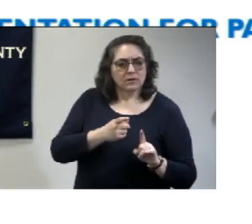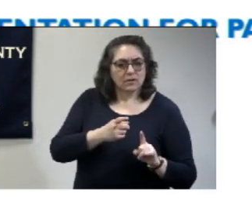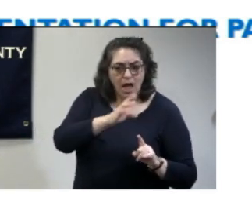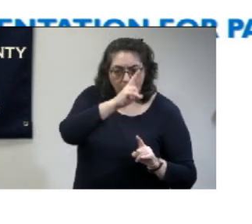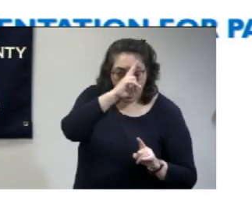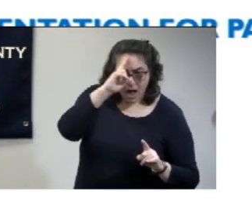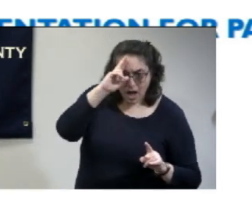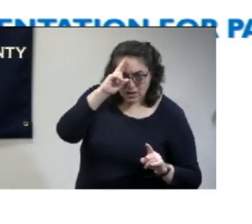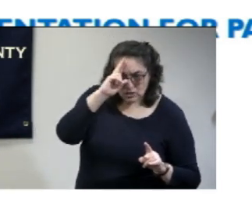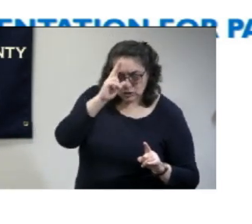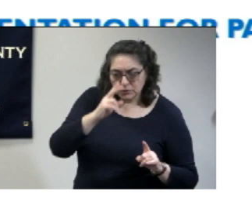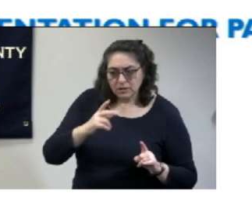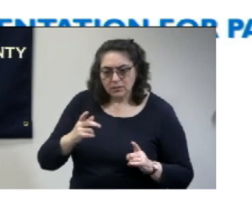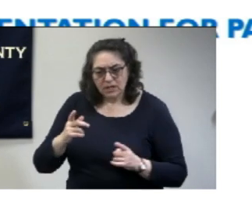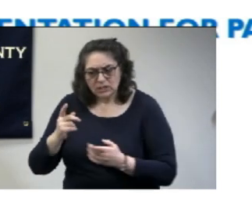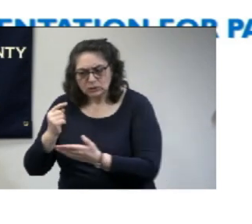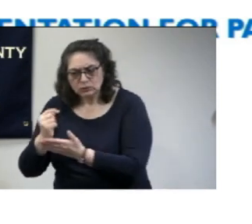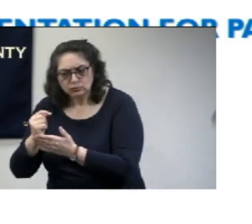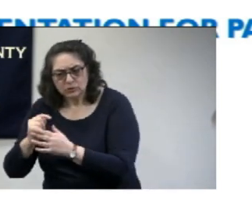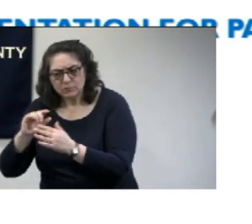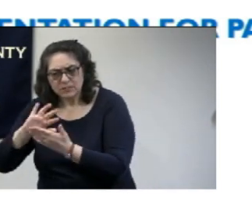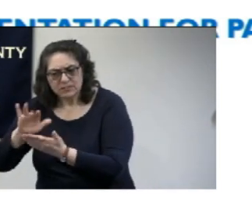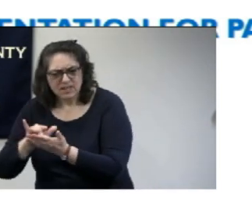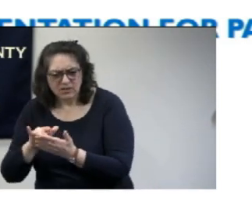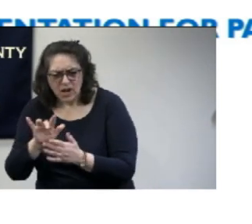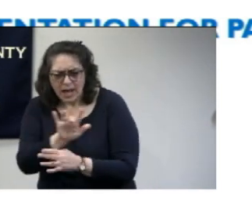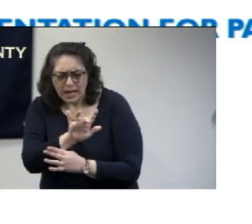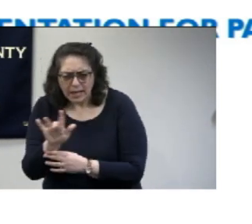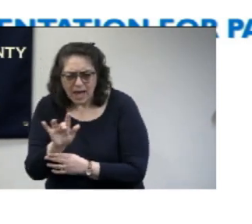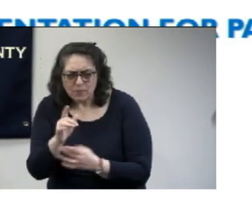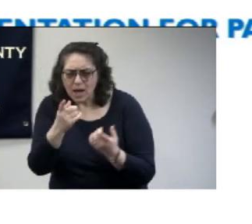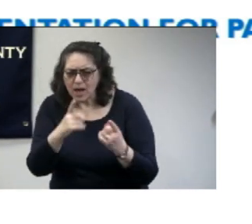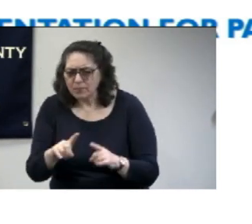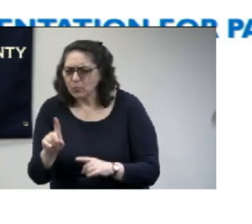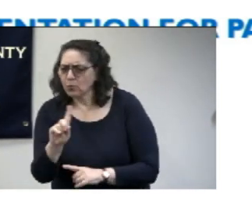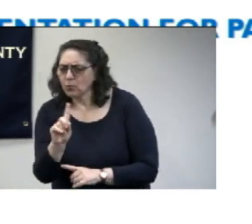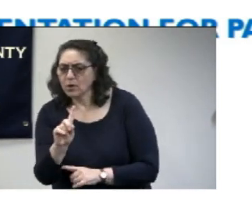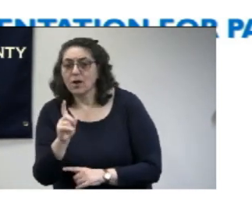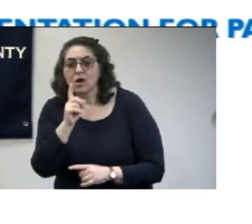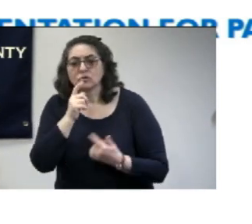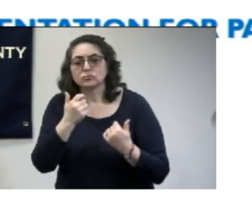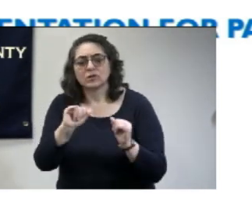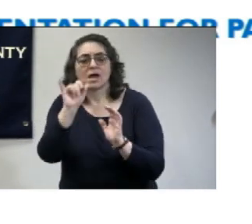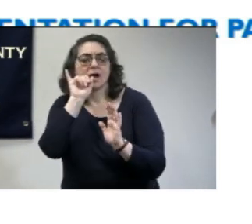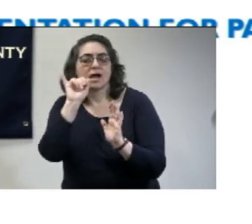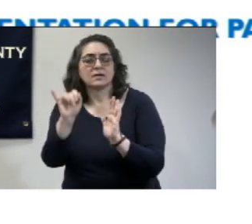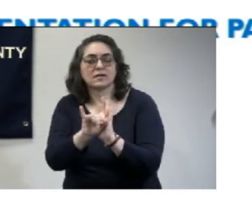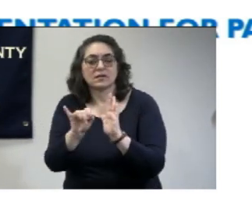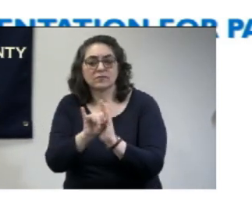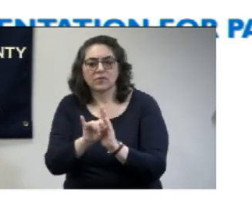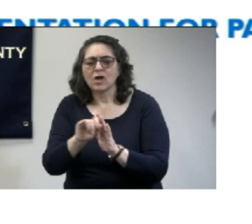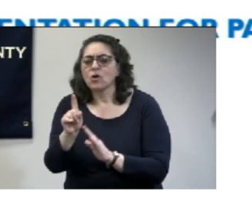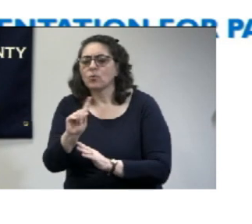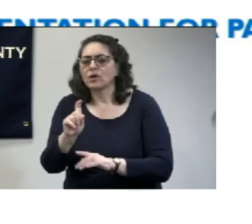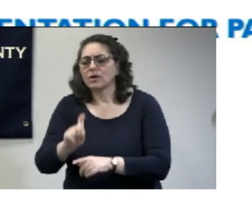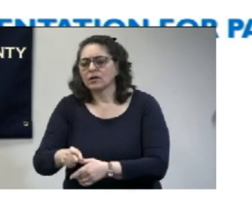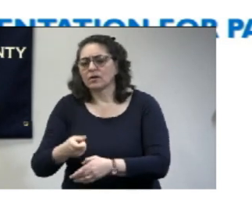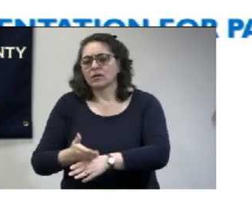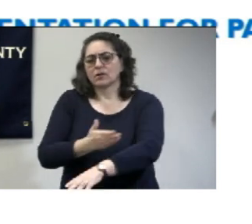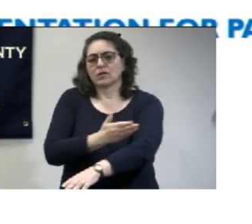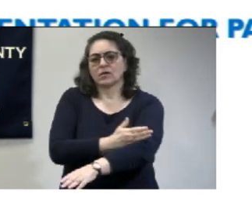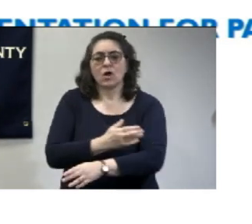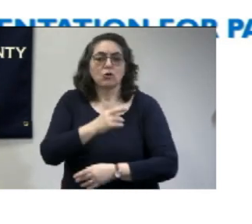hospital and treatment center? And they really just tried to identify any gaps, identify preventable risk